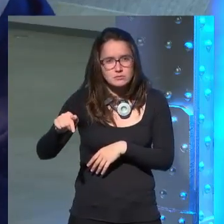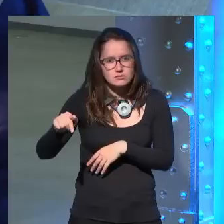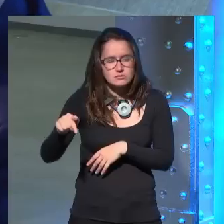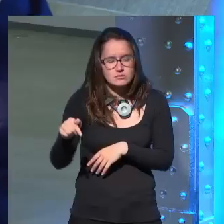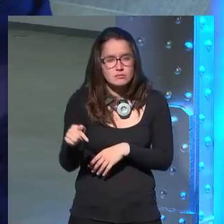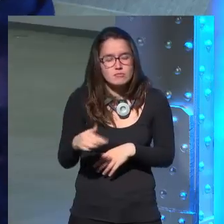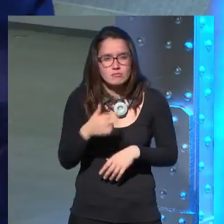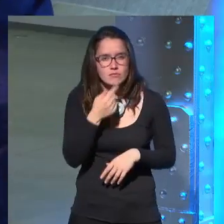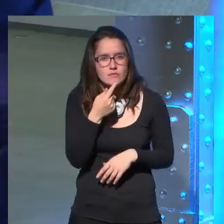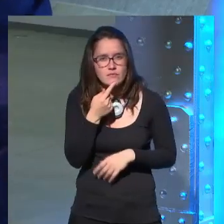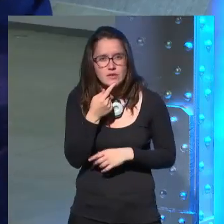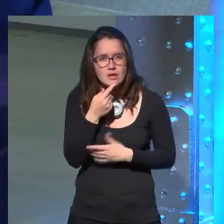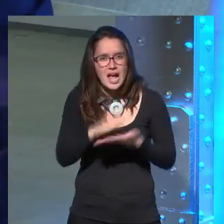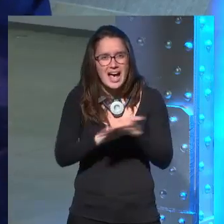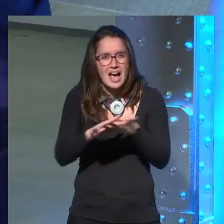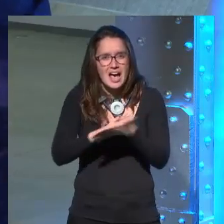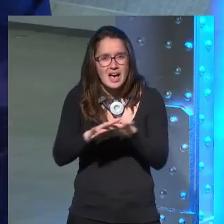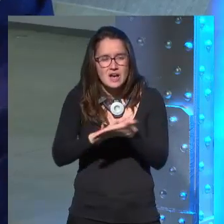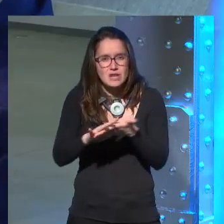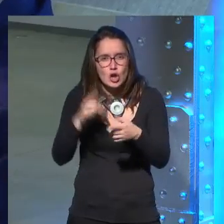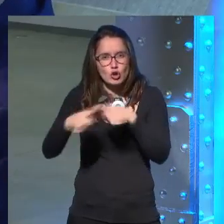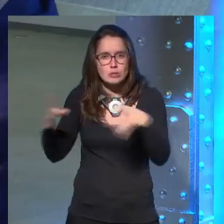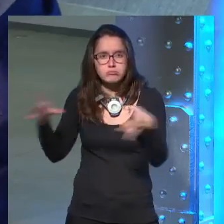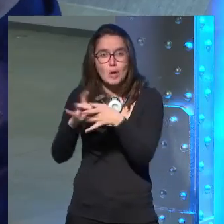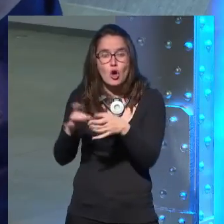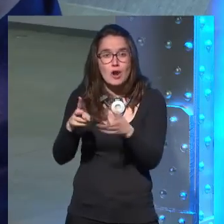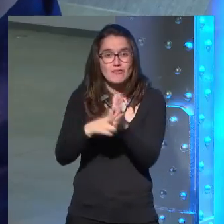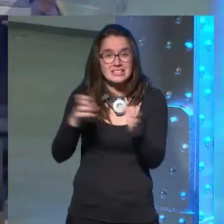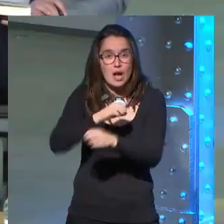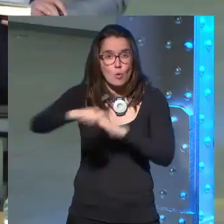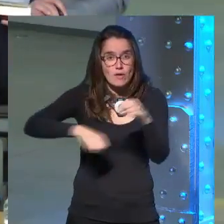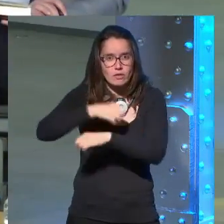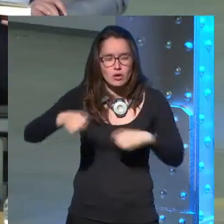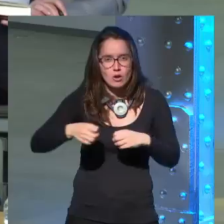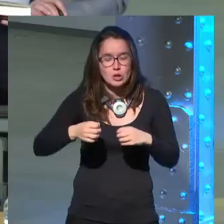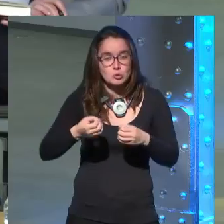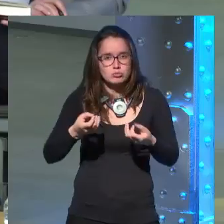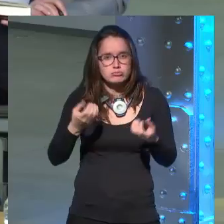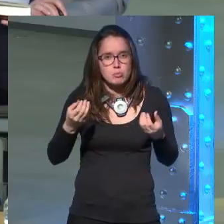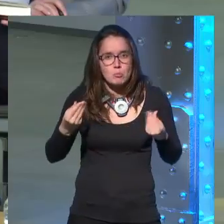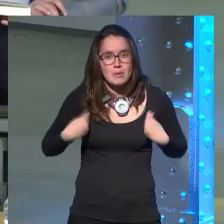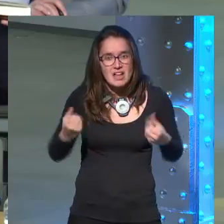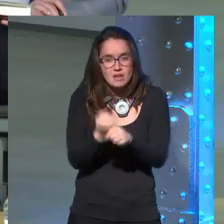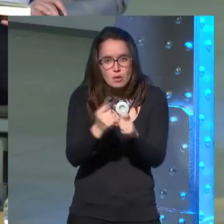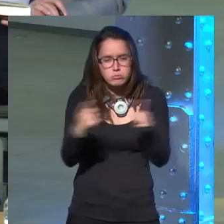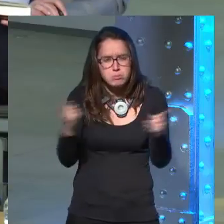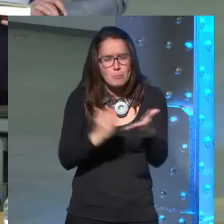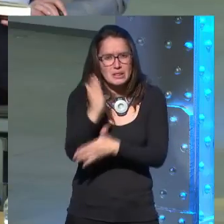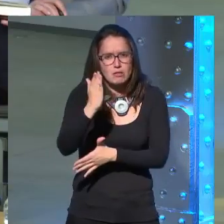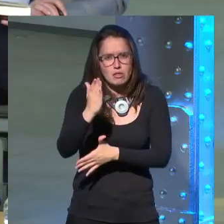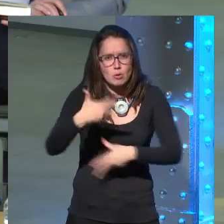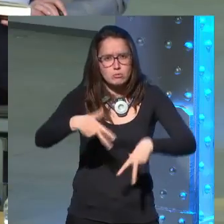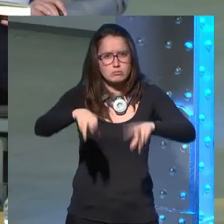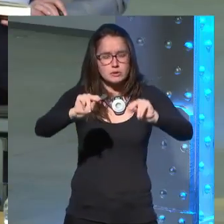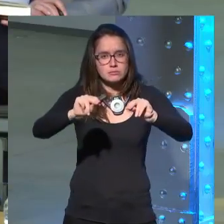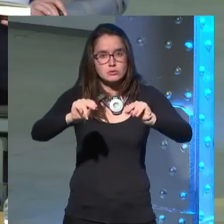better teachers than that. But halfway through his career, he decided to become ordained as a priest in the Church